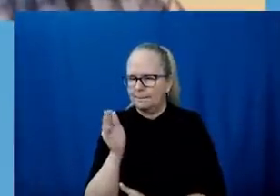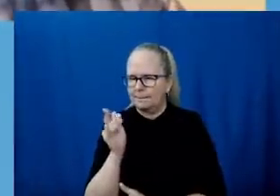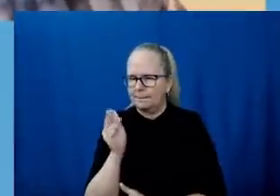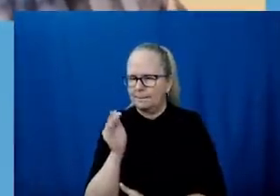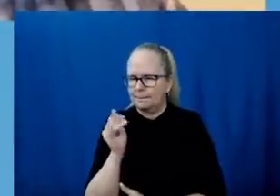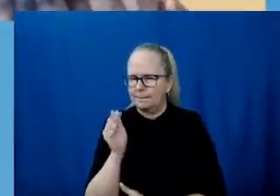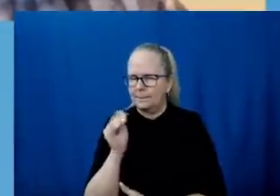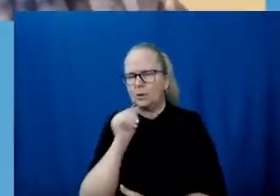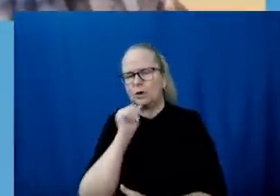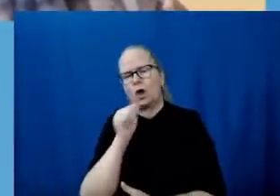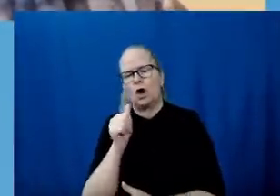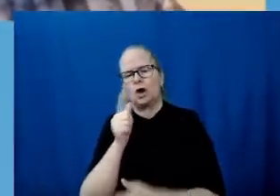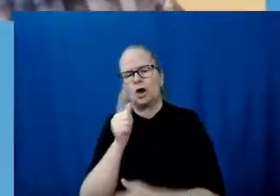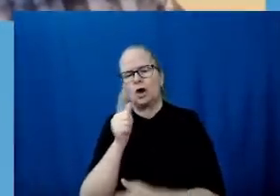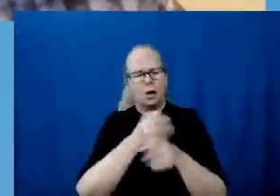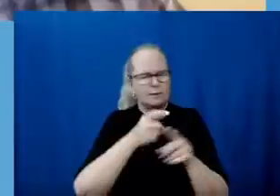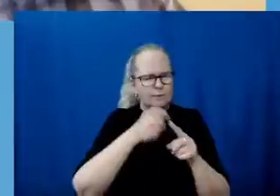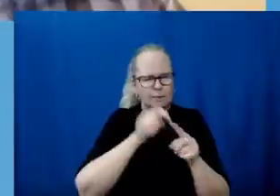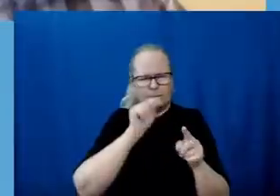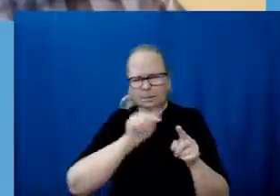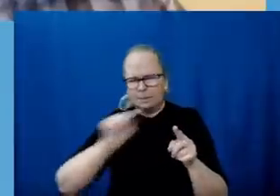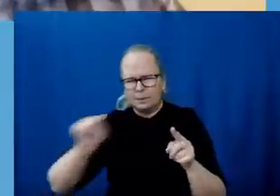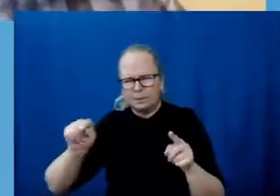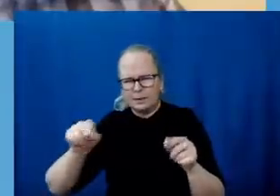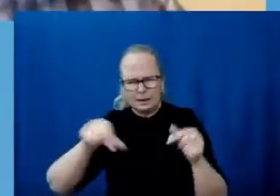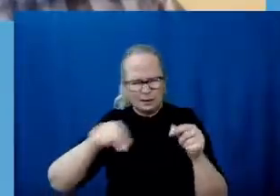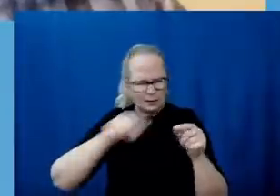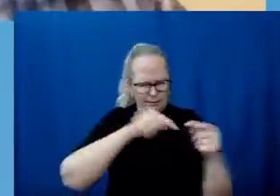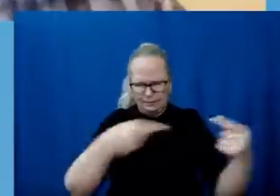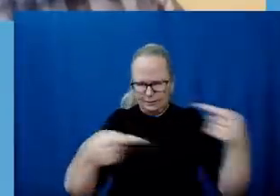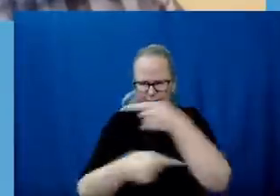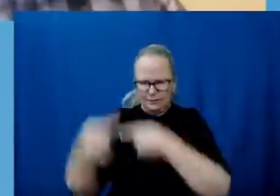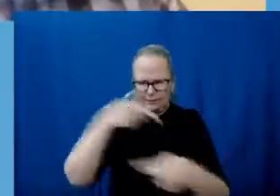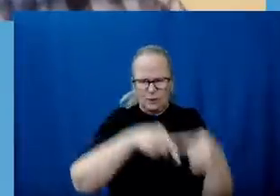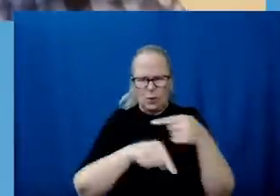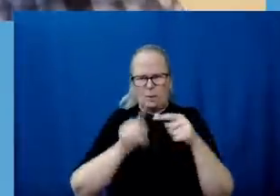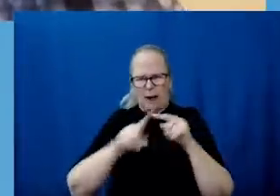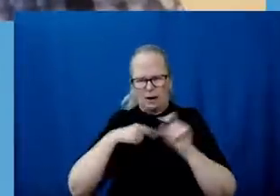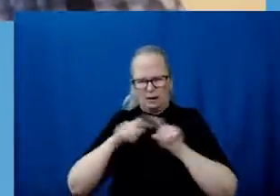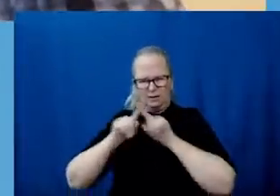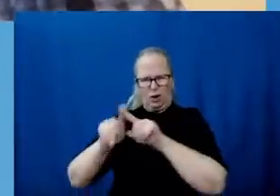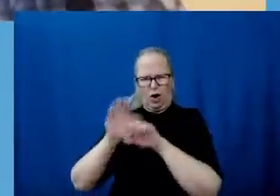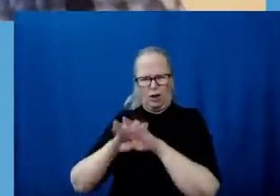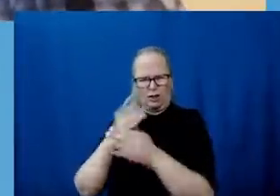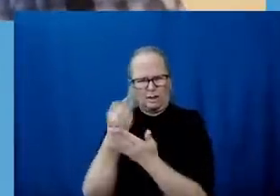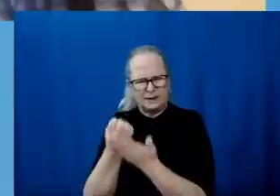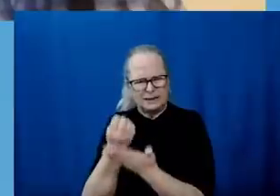Not driven by science. It's sort of driven by economy.